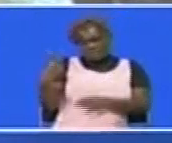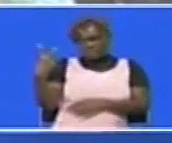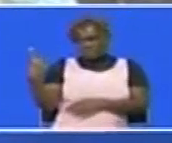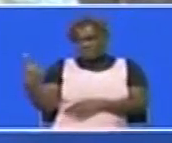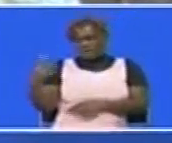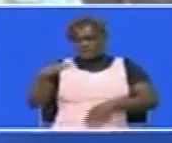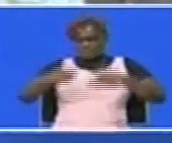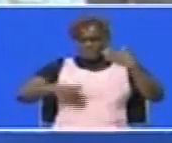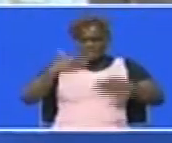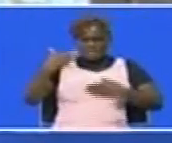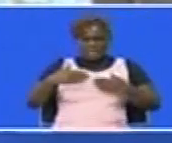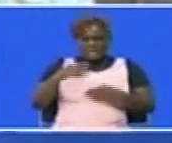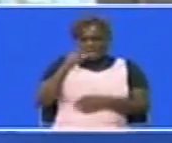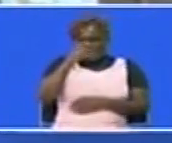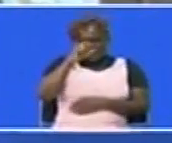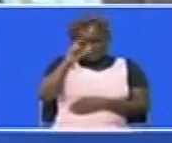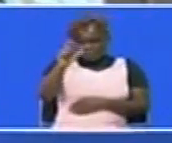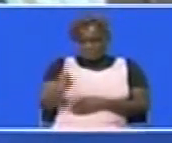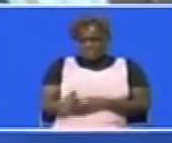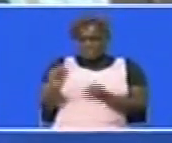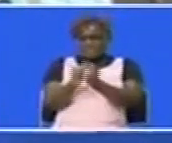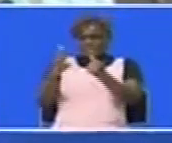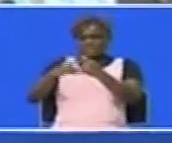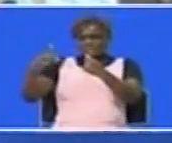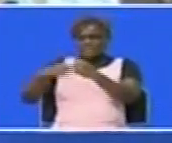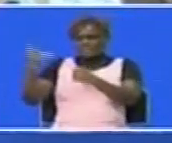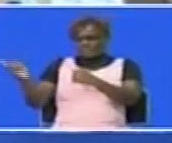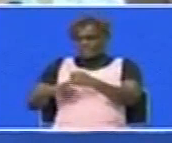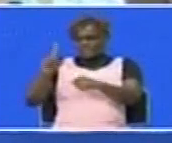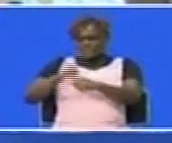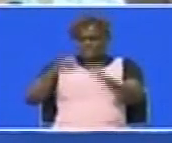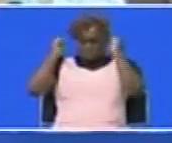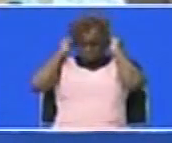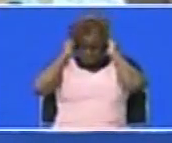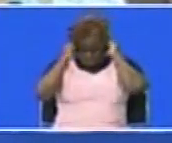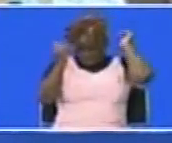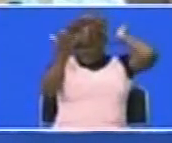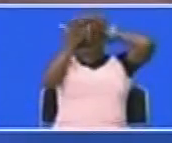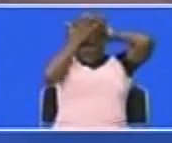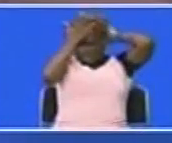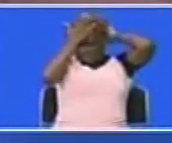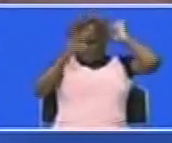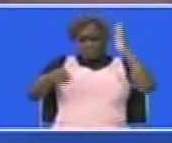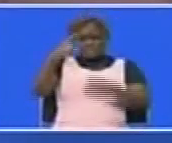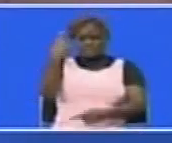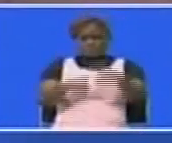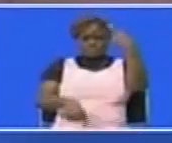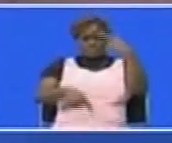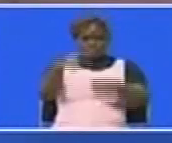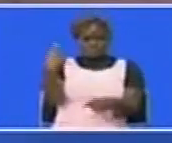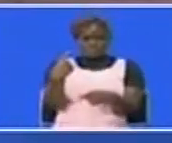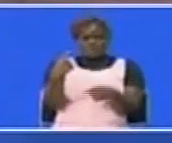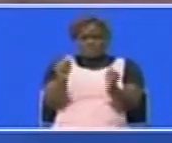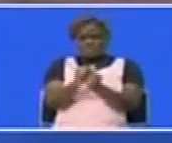who played in Italy in 1986. While a student at Kakamega High School, Patrick played with Belgium-based striker Michael